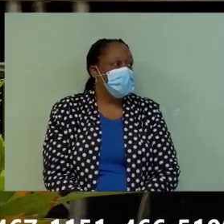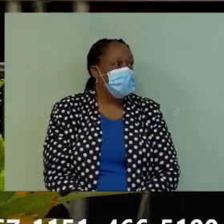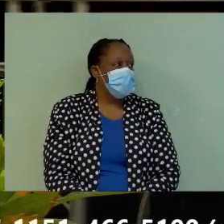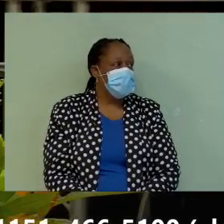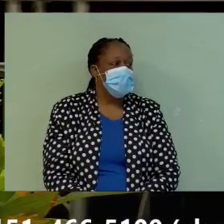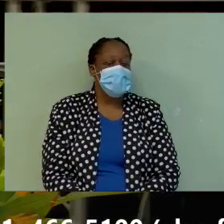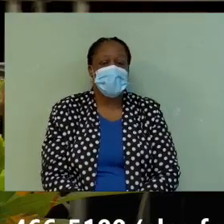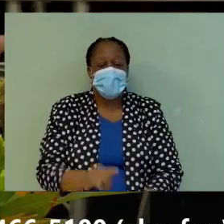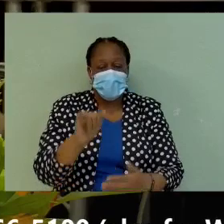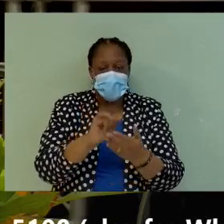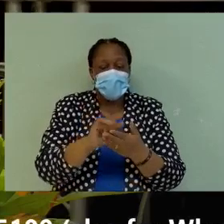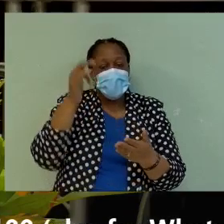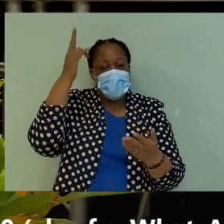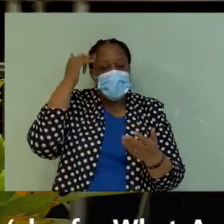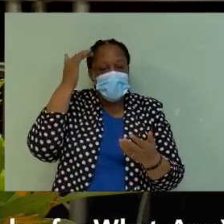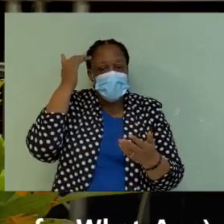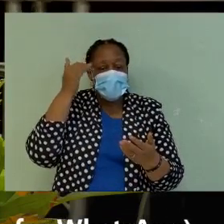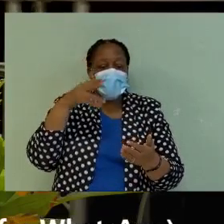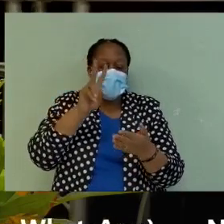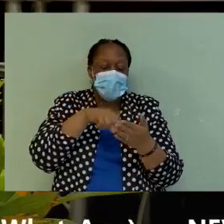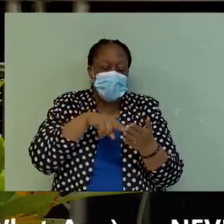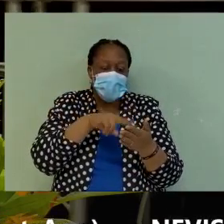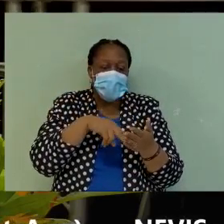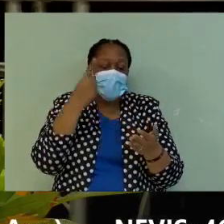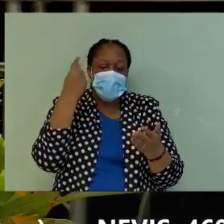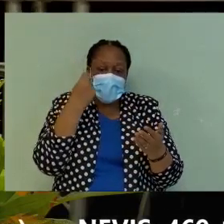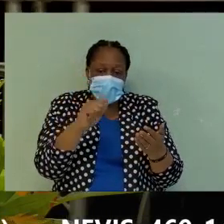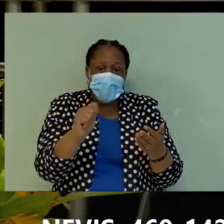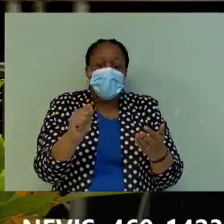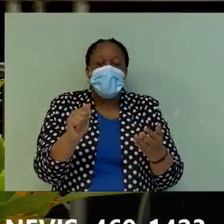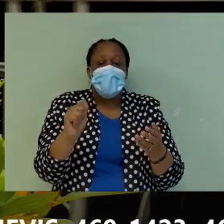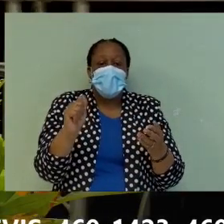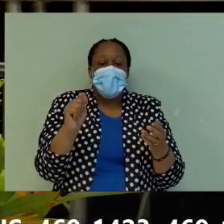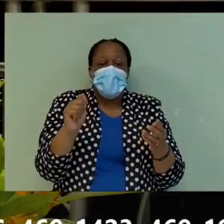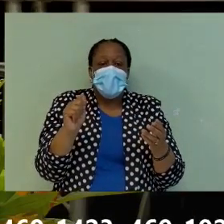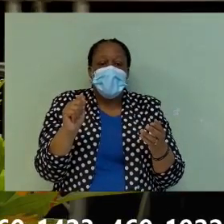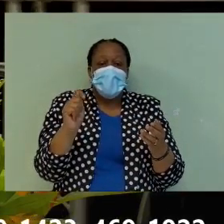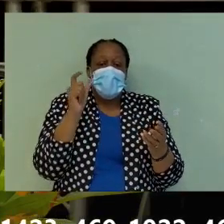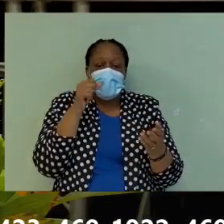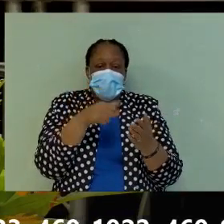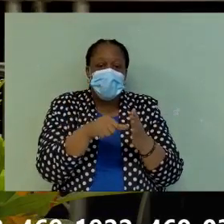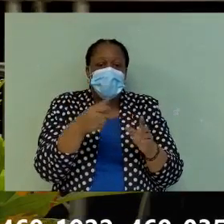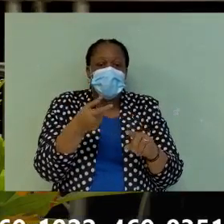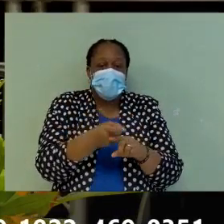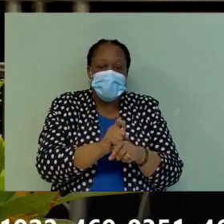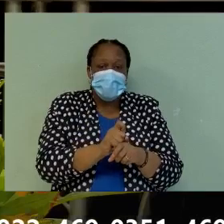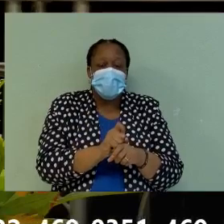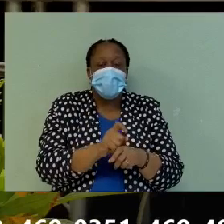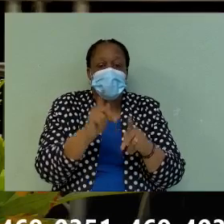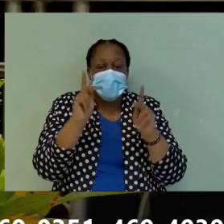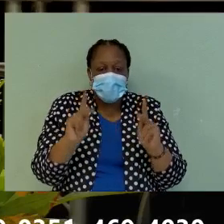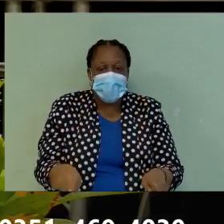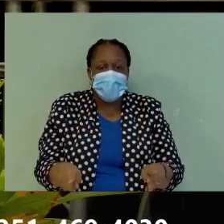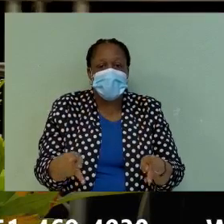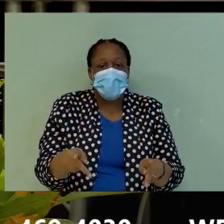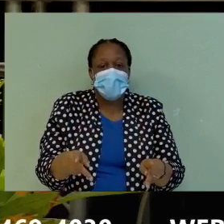read the testimony from one of our index cases, because what we are still having here is stigma